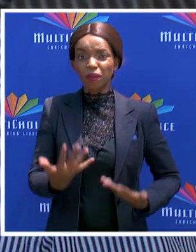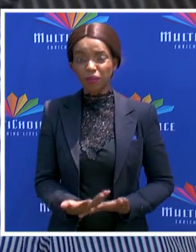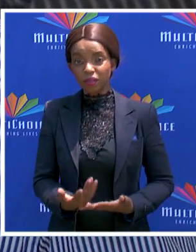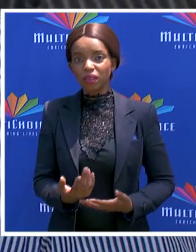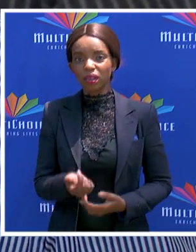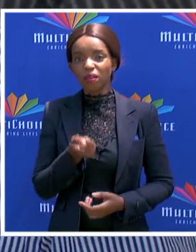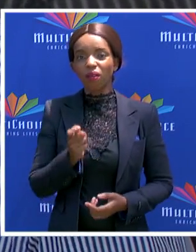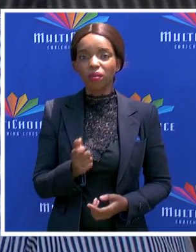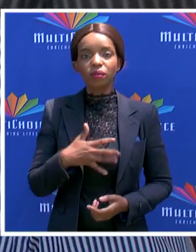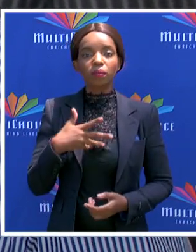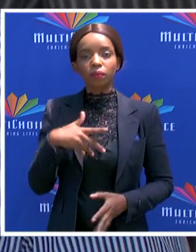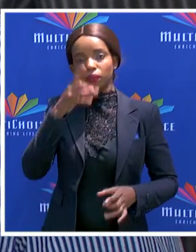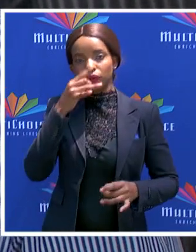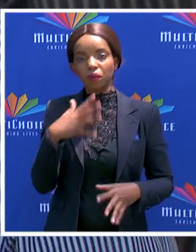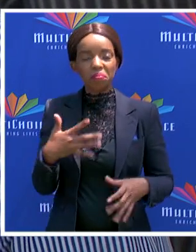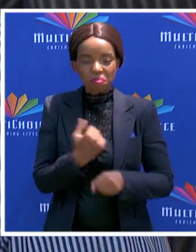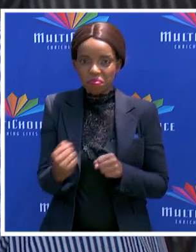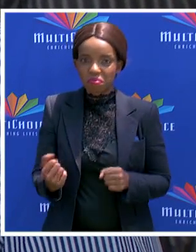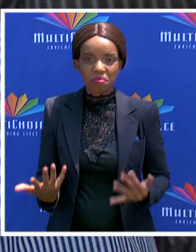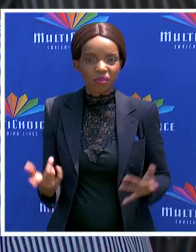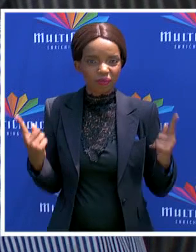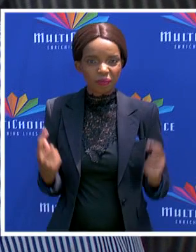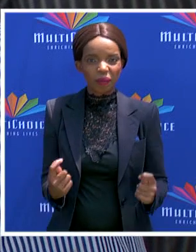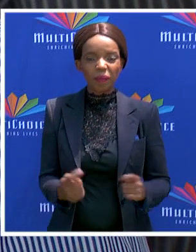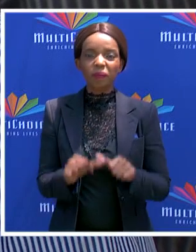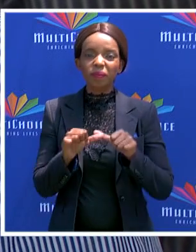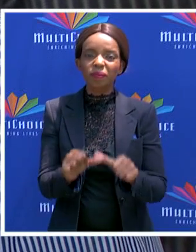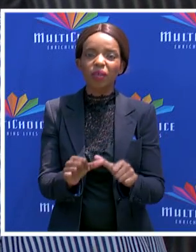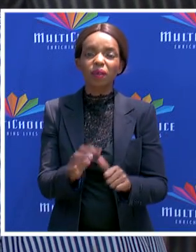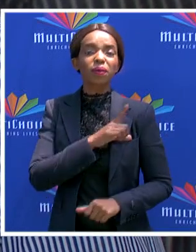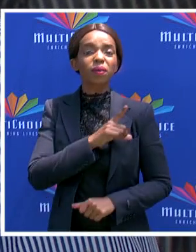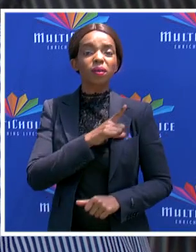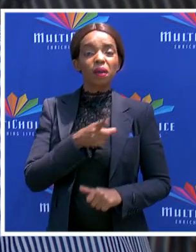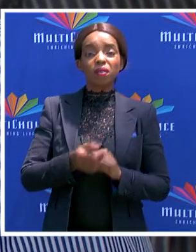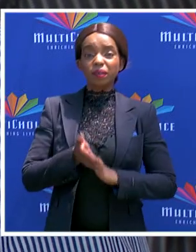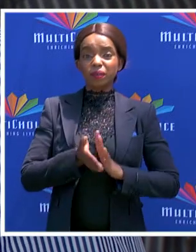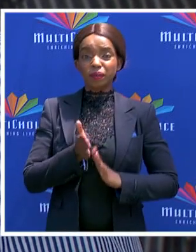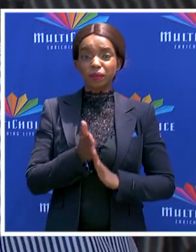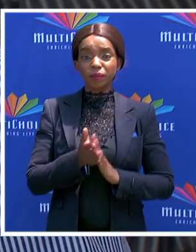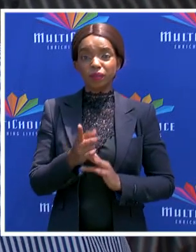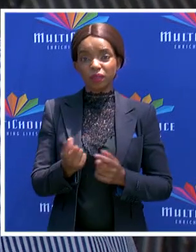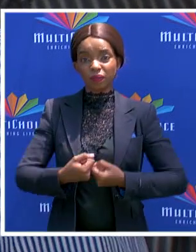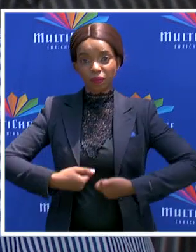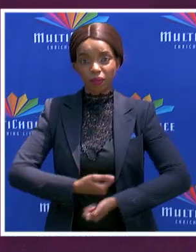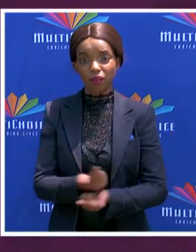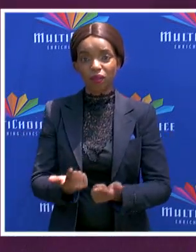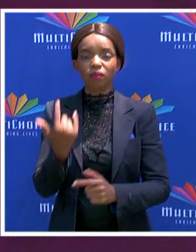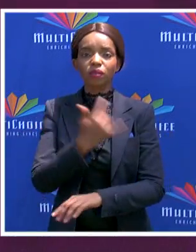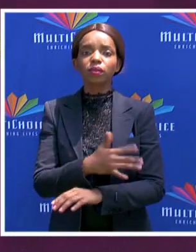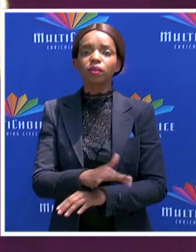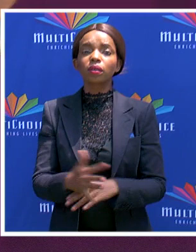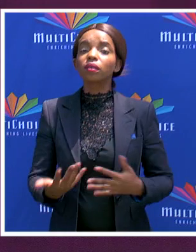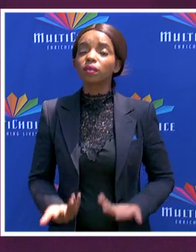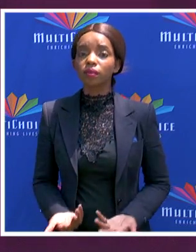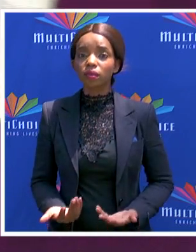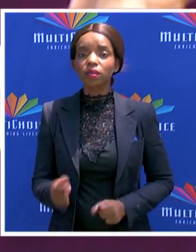years. It was only the second pay TV operation to launch outside of the United States. It predates Sky or